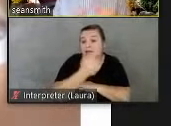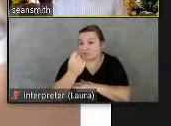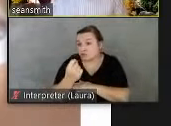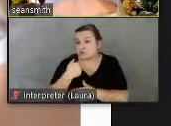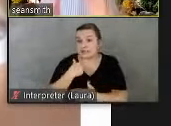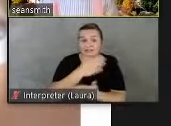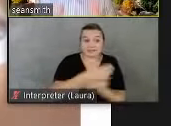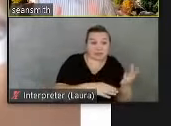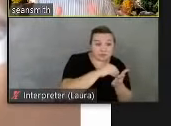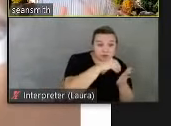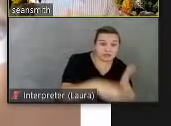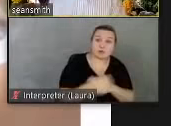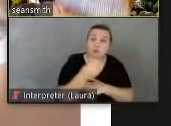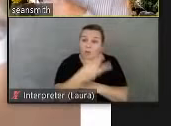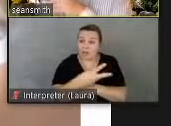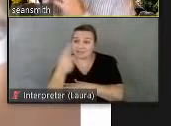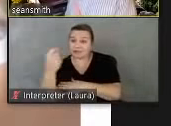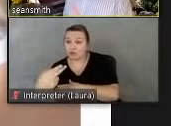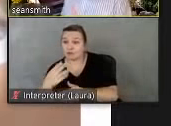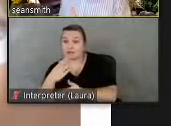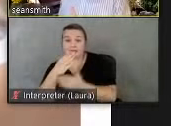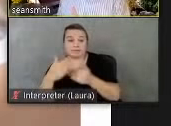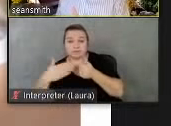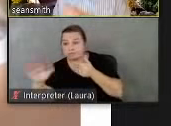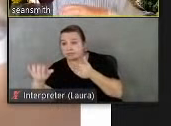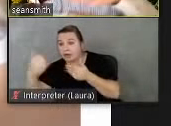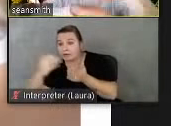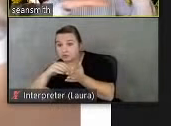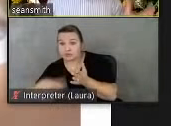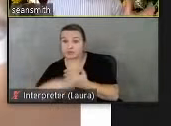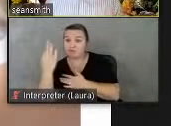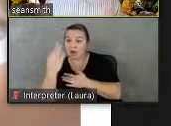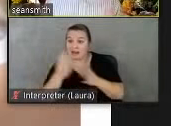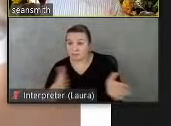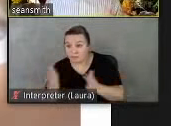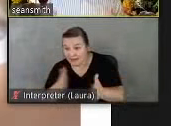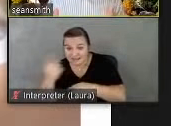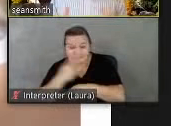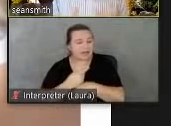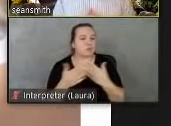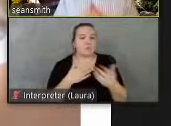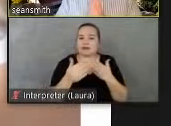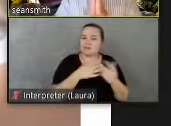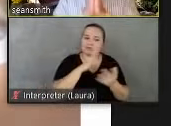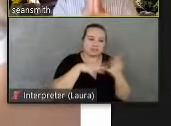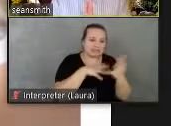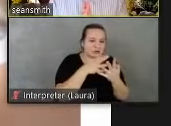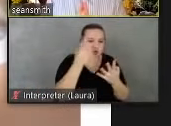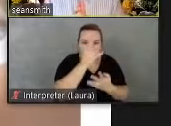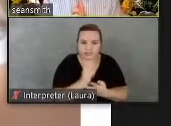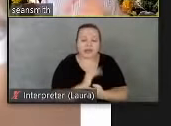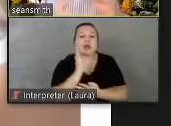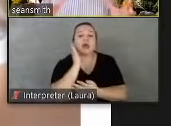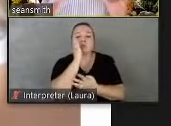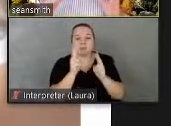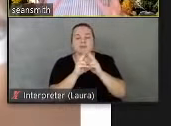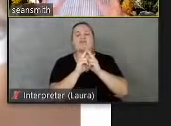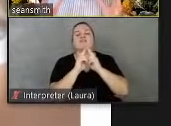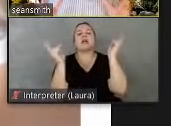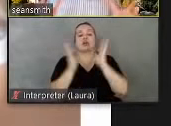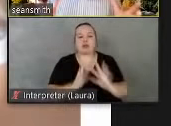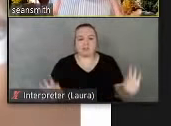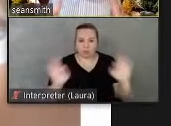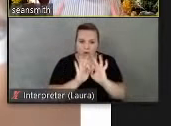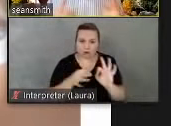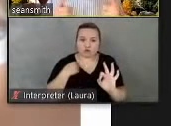Wednesday, Thursday, we get the rest of our students, and Friday is our planning day or whatever our schedule is looking like. It's going to be critical for us to